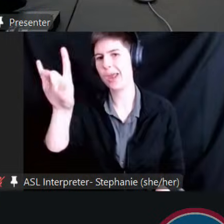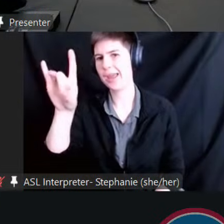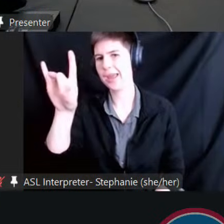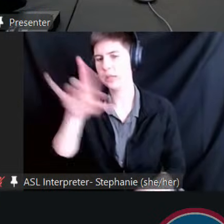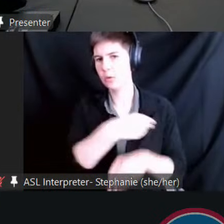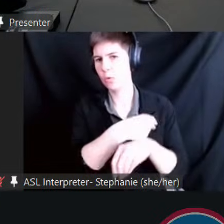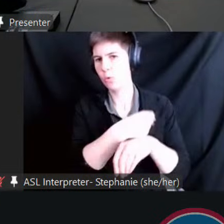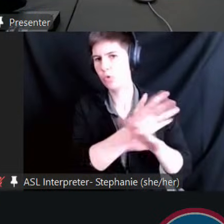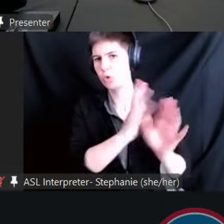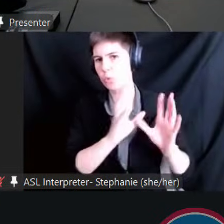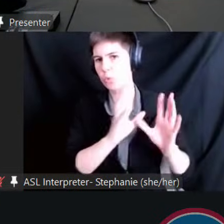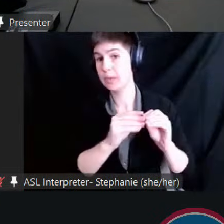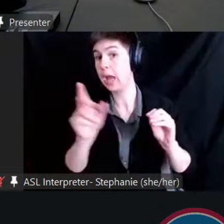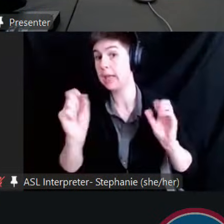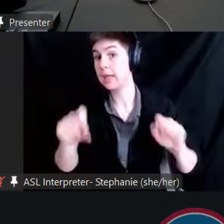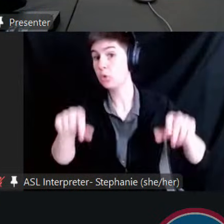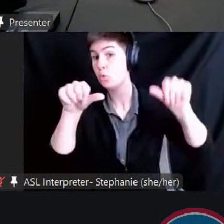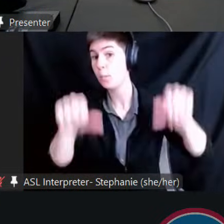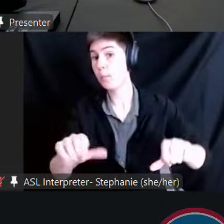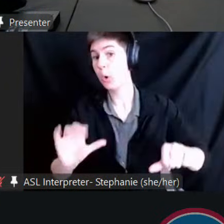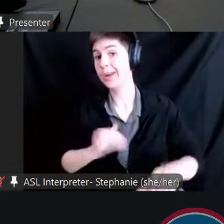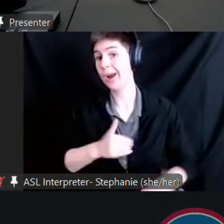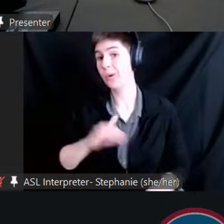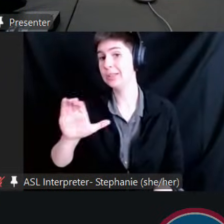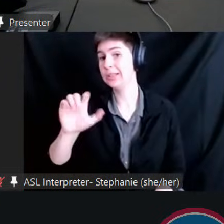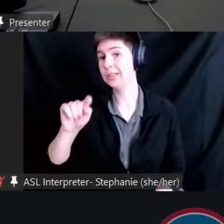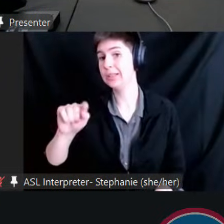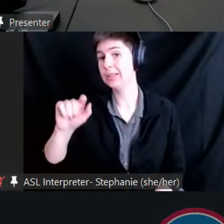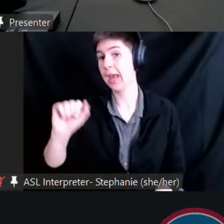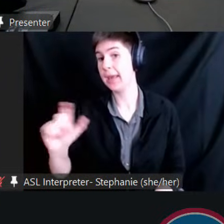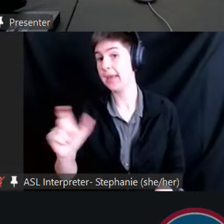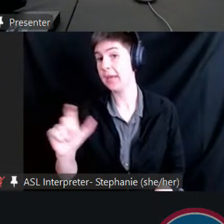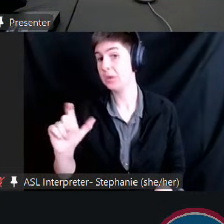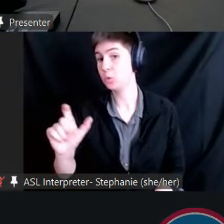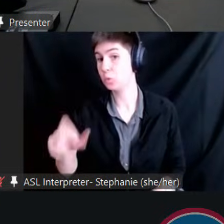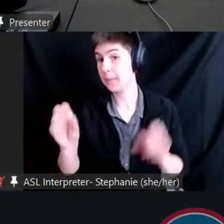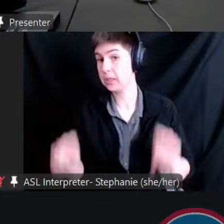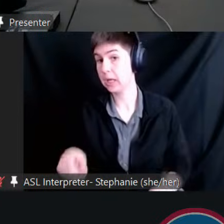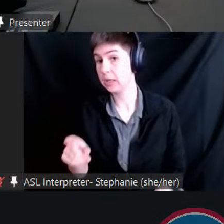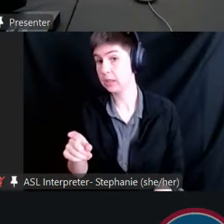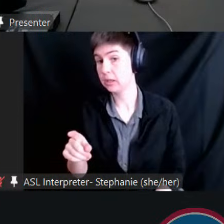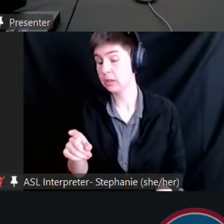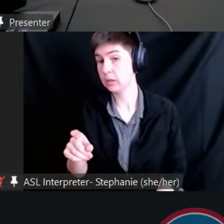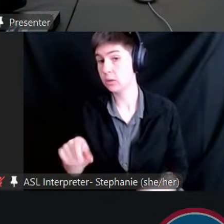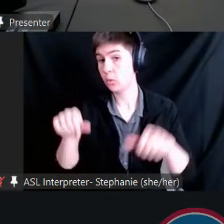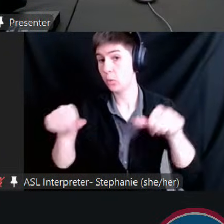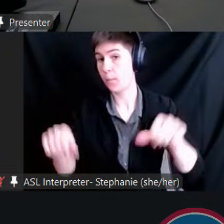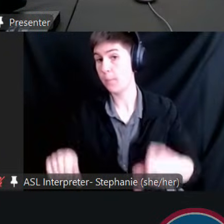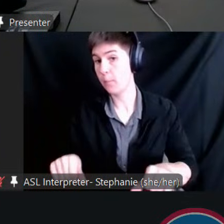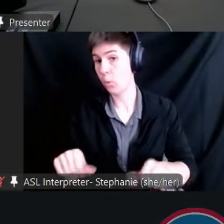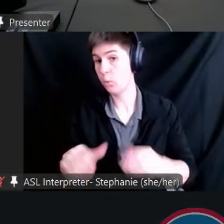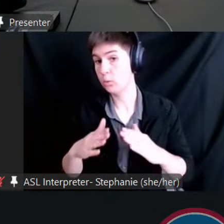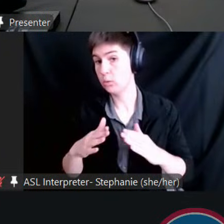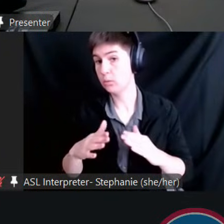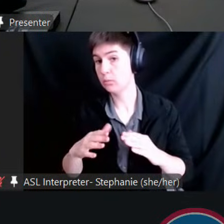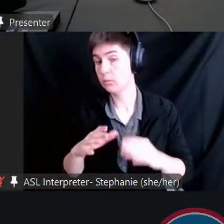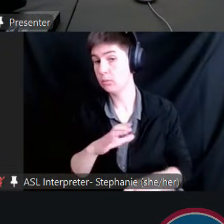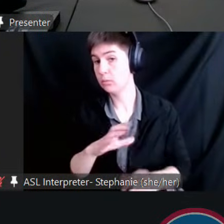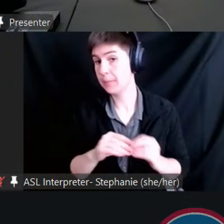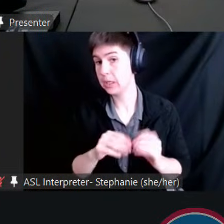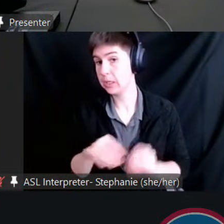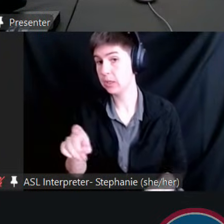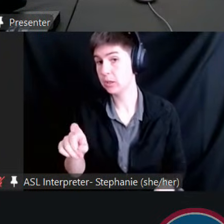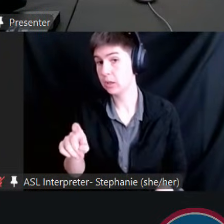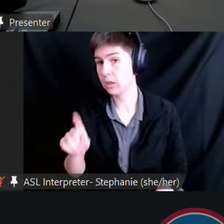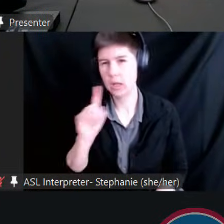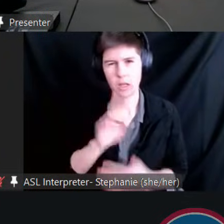Instagram channel? Like, you guys post those community meetings? Oh, and I can repost it. And We have a